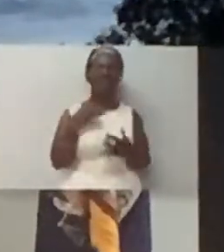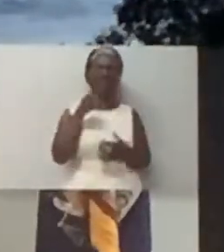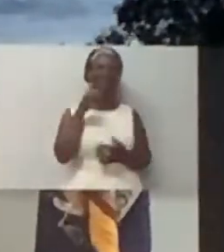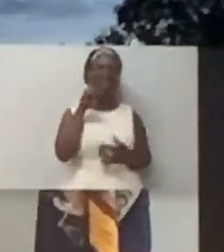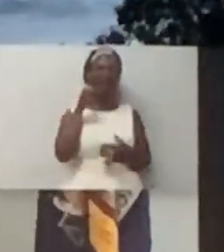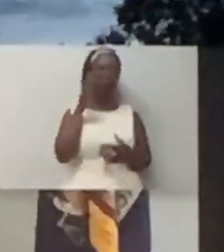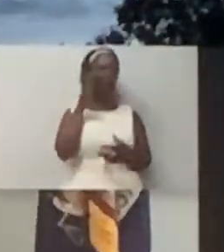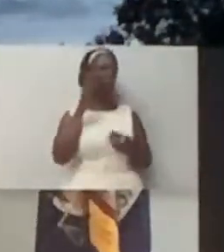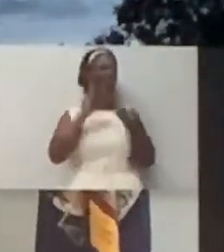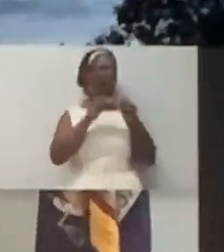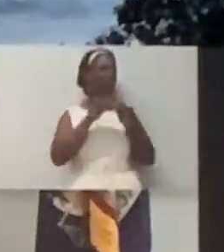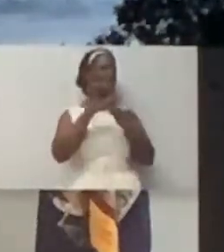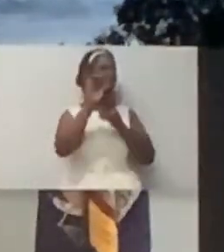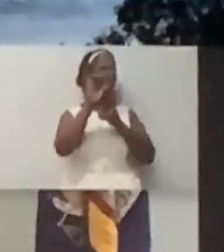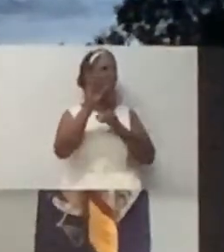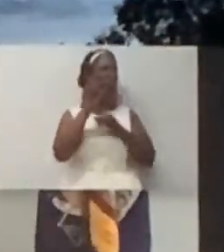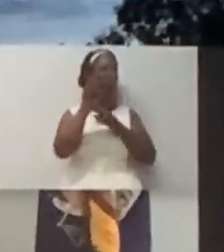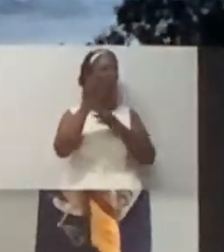heard the total,